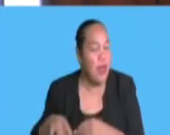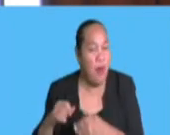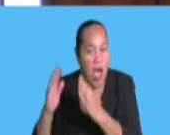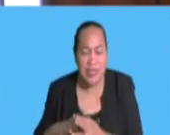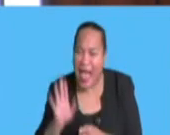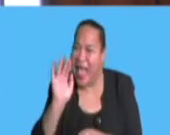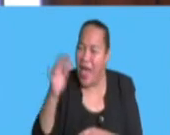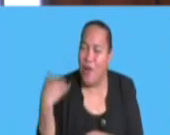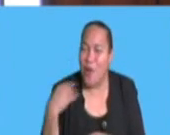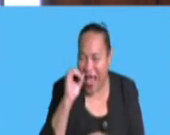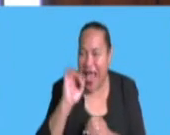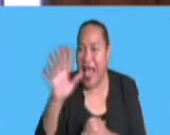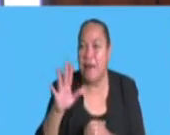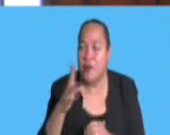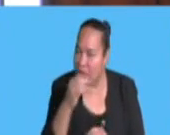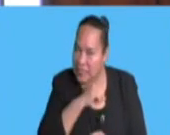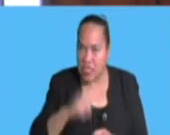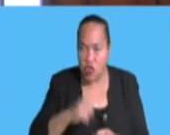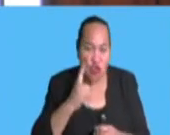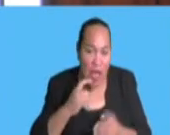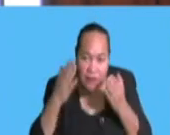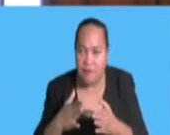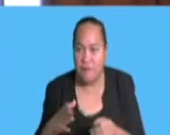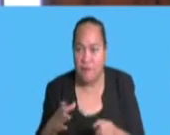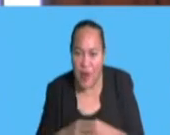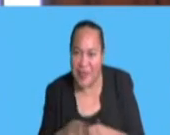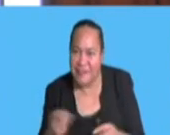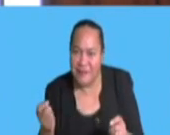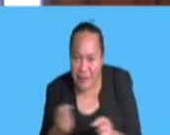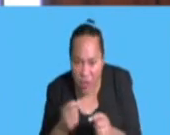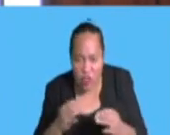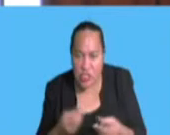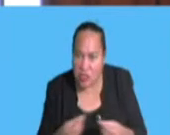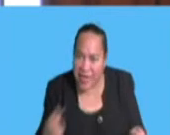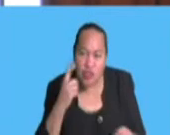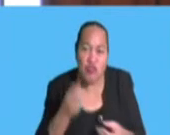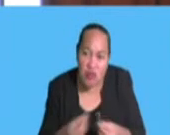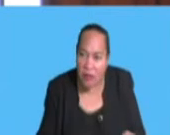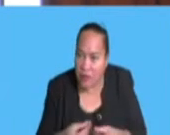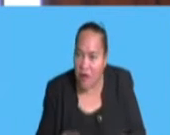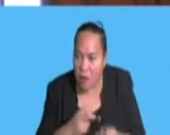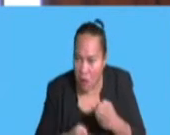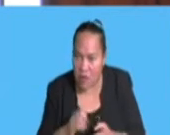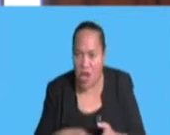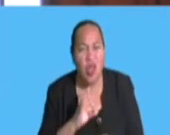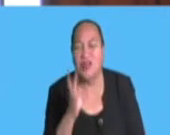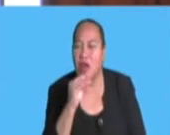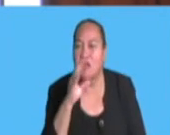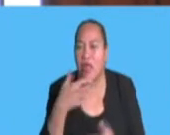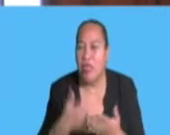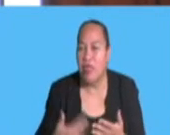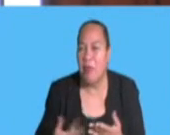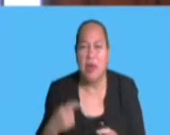to wake up and get serious about fixing our most significant problems instead of just talking about it and offering band-aid